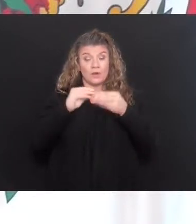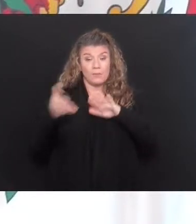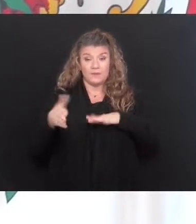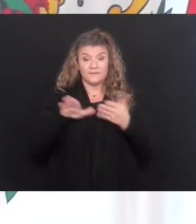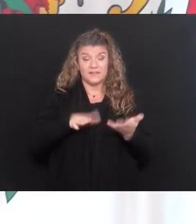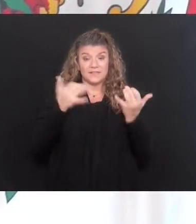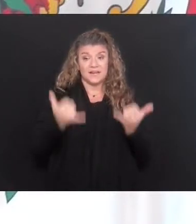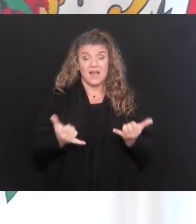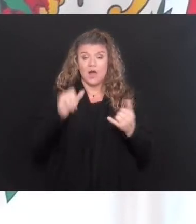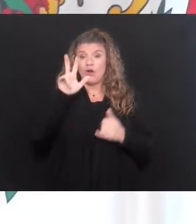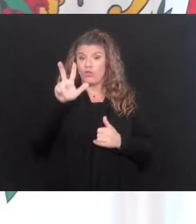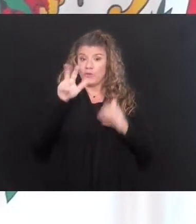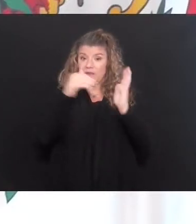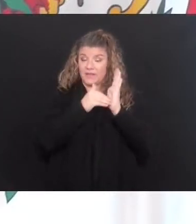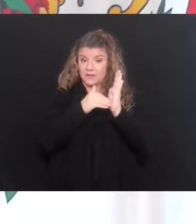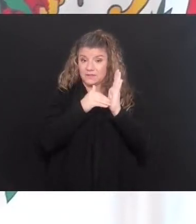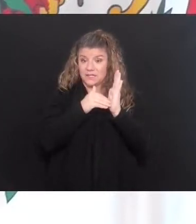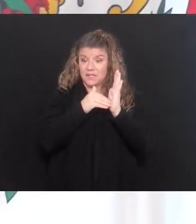West Virginia to